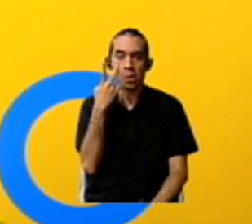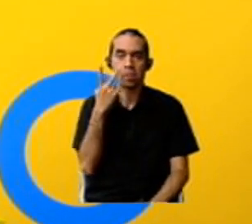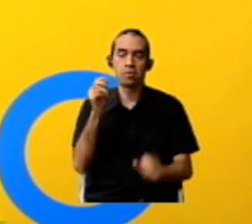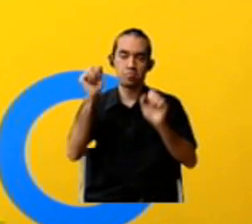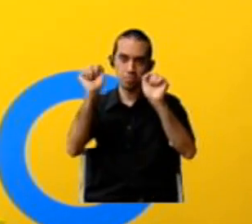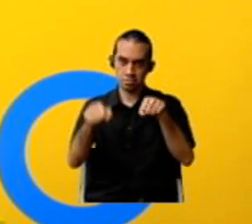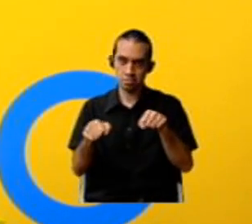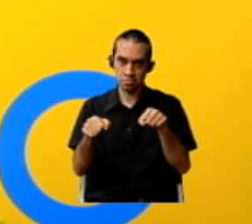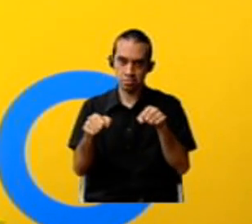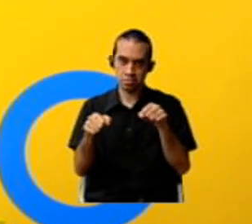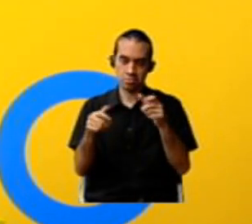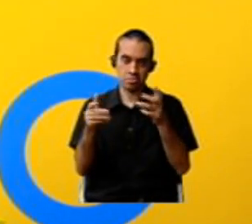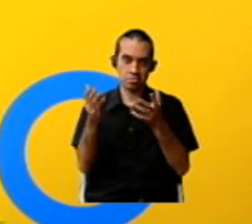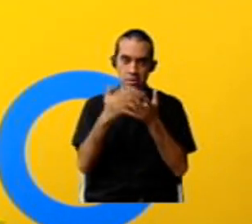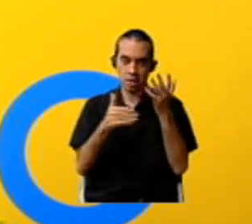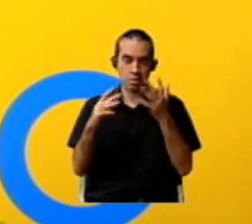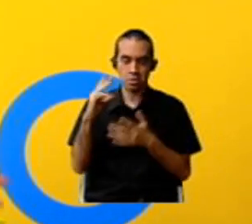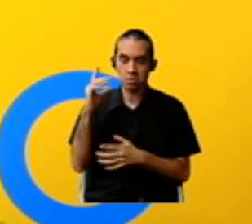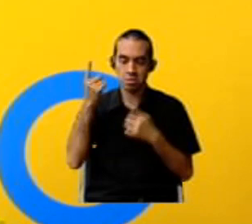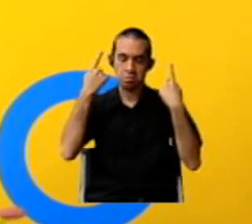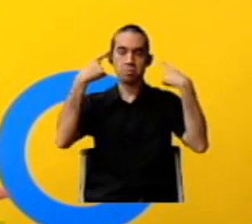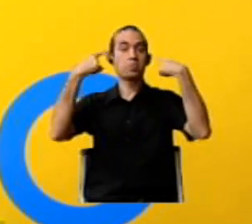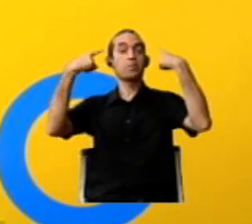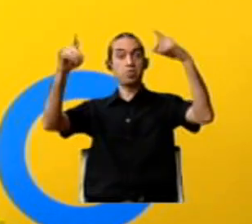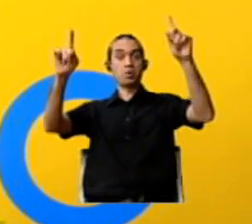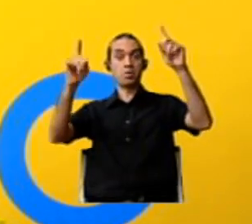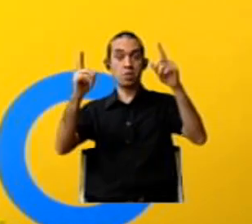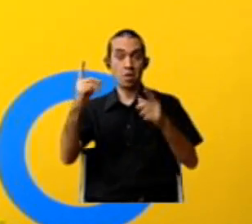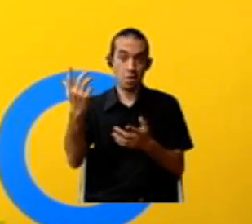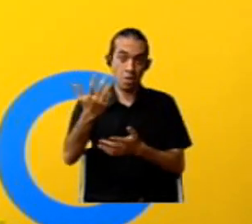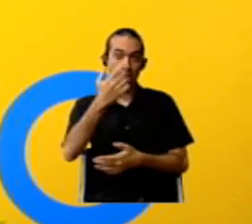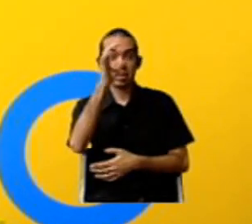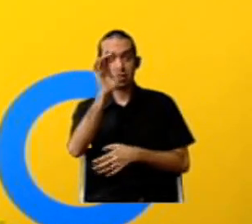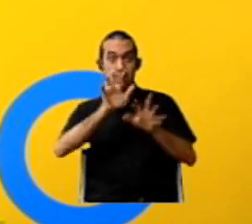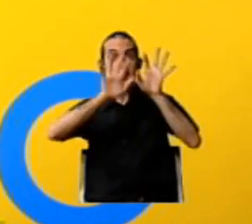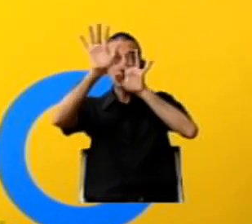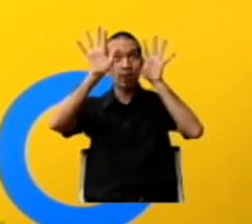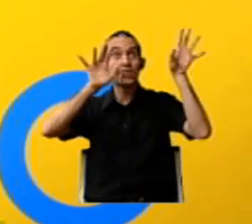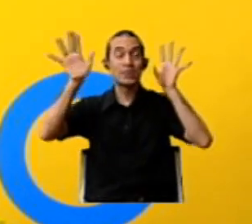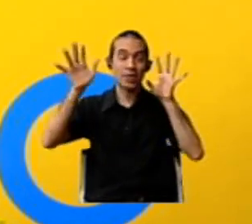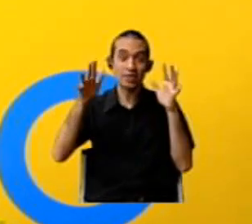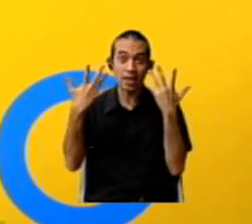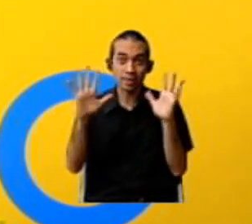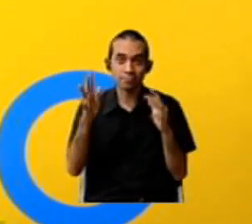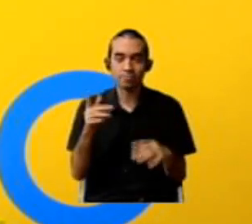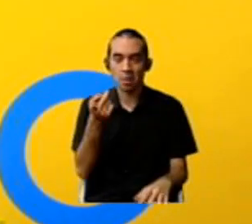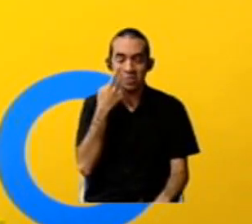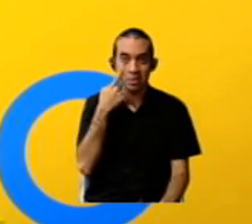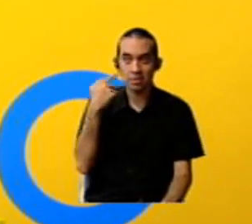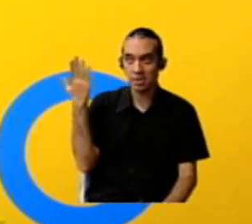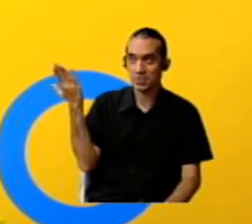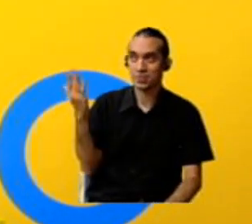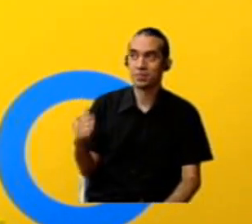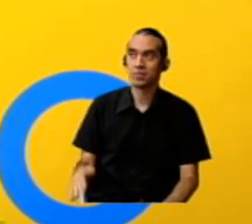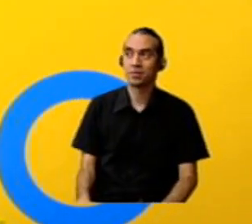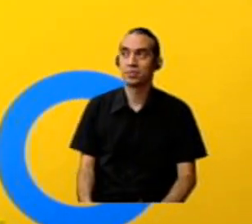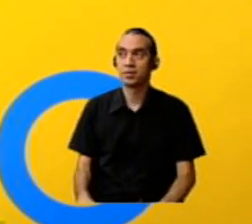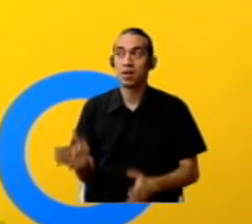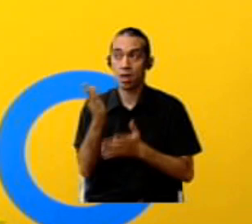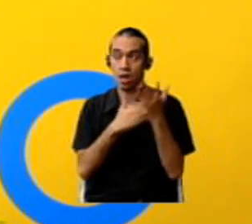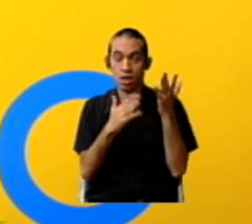we earn stars. ¿Quieren saber si ganaron estrellas en casa? Okay, let's see if Charlie earned